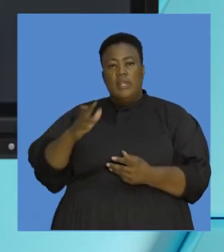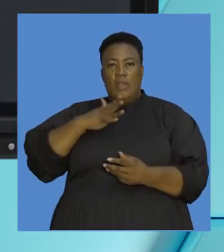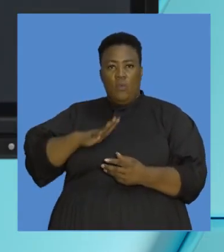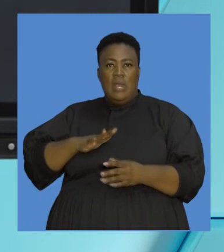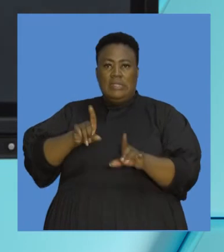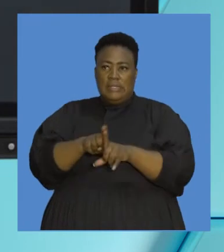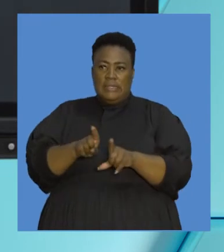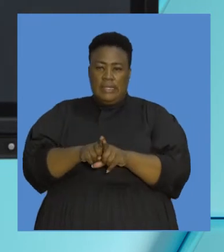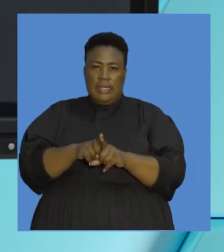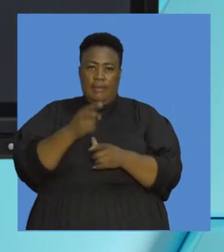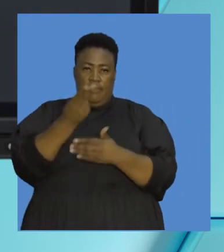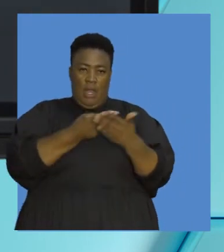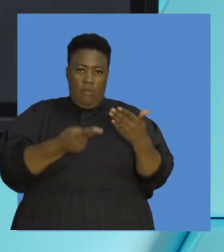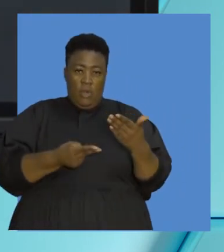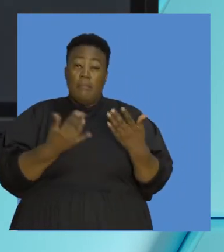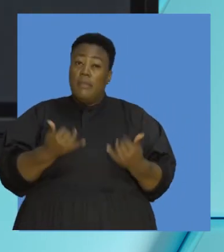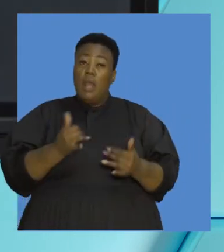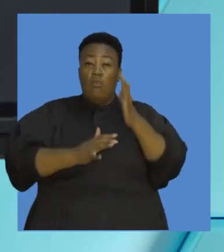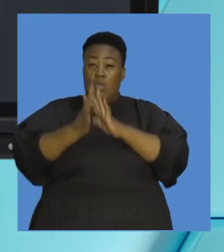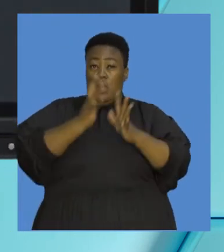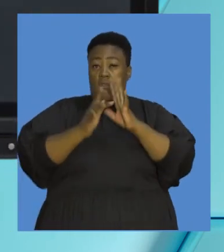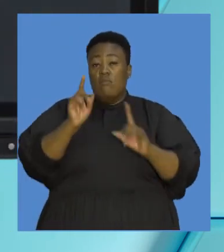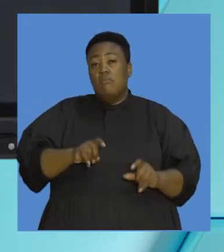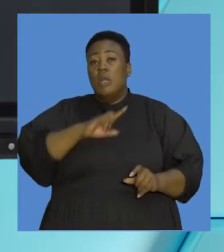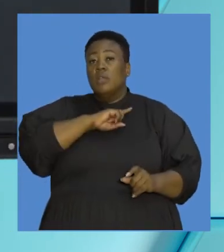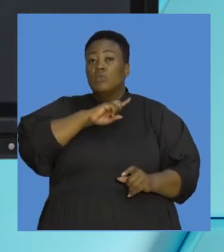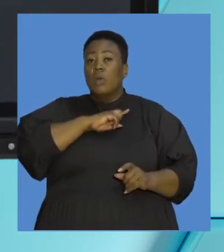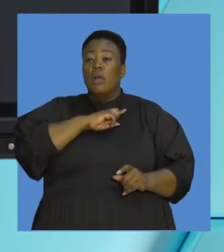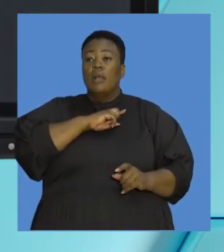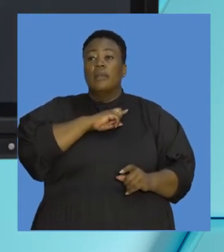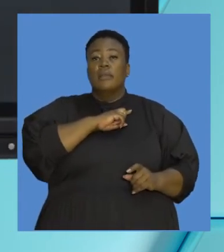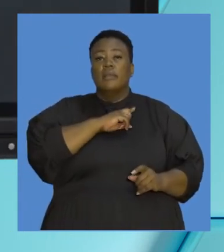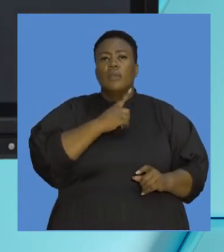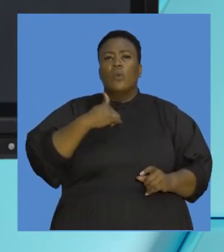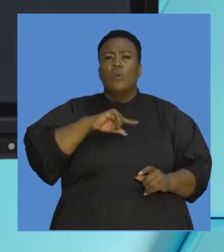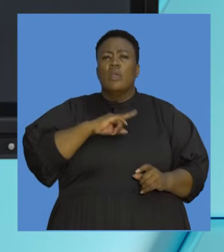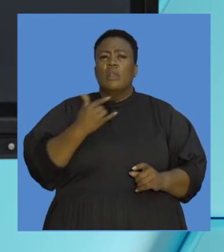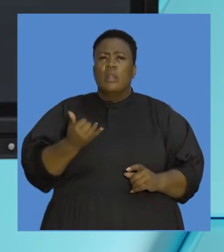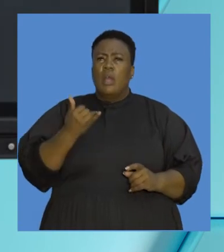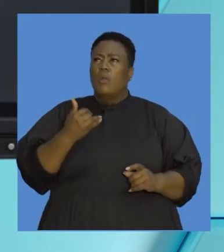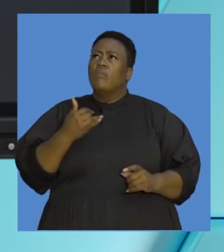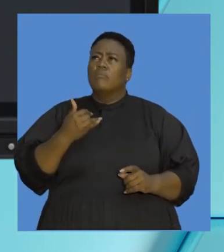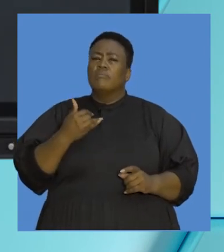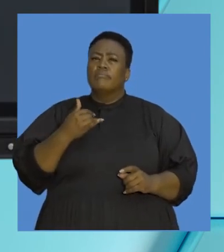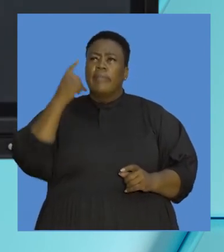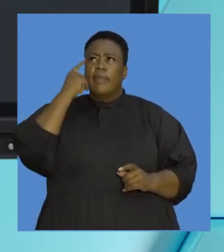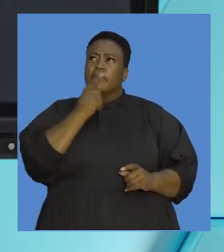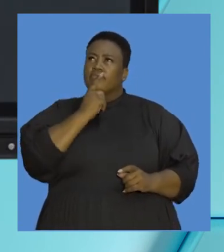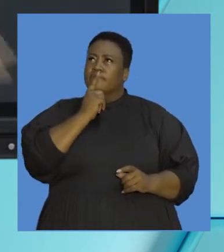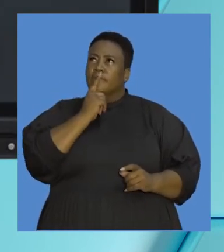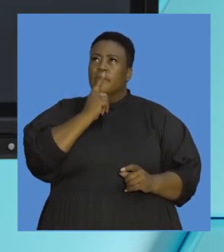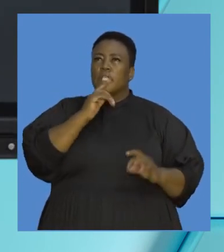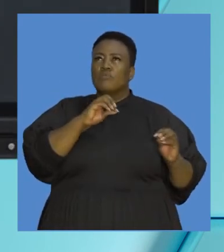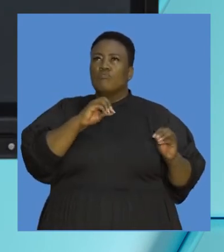same diagrams. Now we've got to be careful, because we're going to be very tempted at this point to go, well,